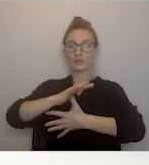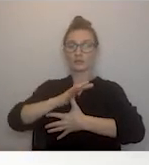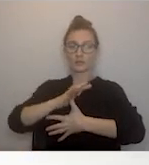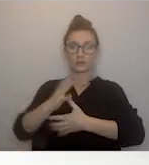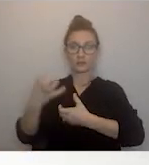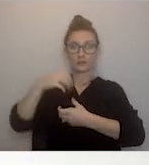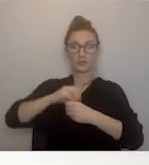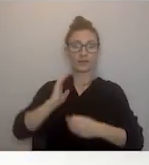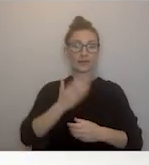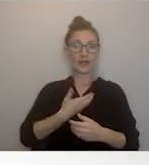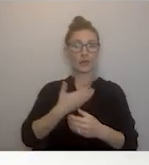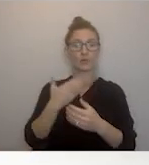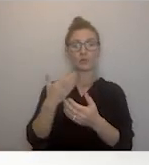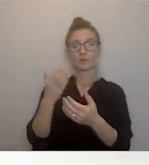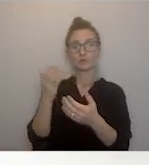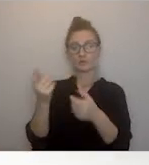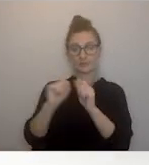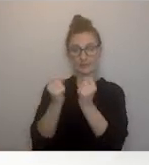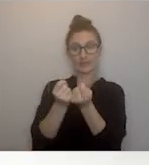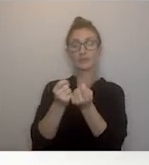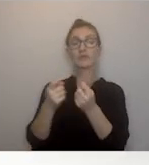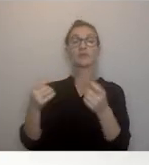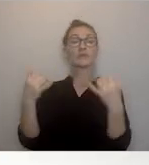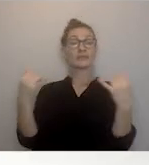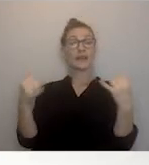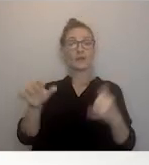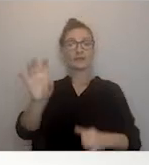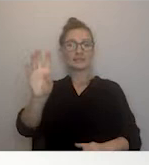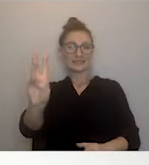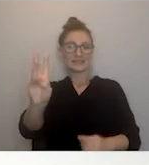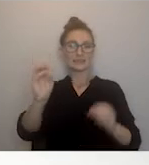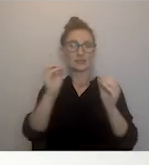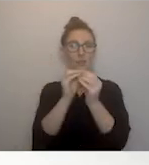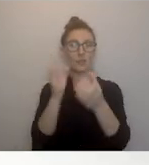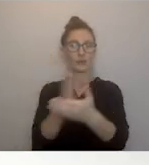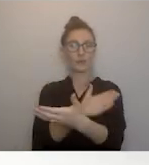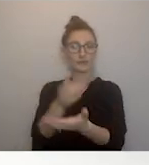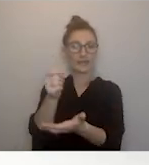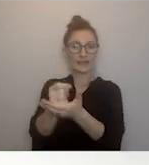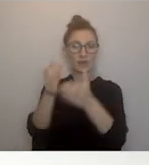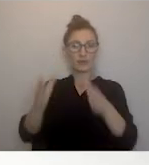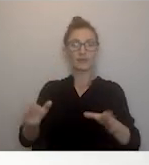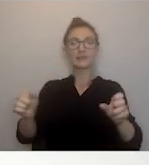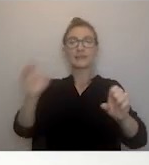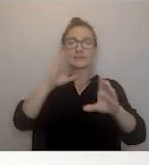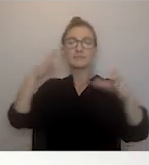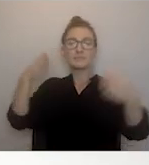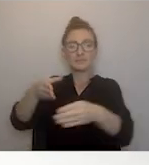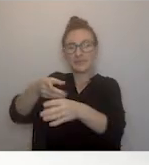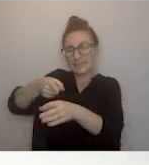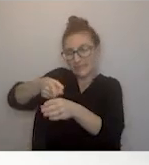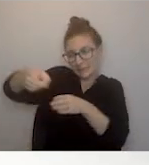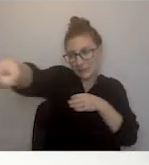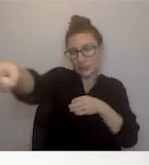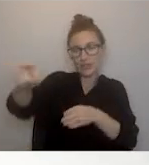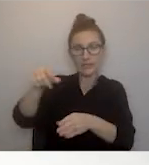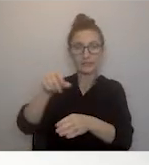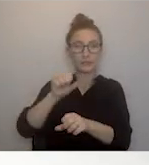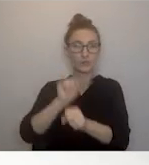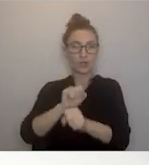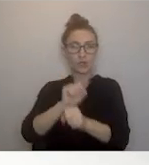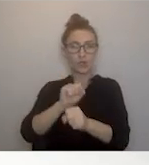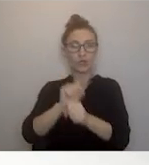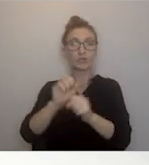team now, and she only does work for us, and she's brought on a team of 6 music therapists that work underneath her to be able to do the work, that specialized work